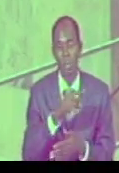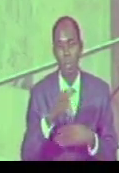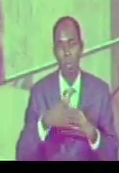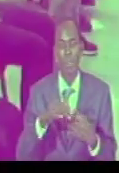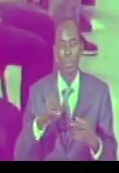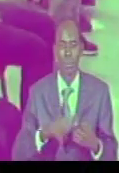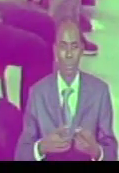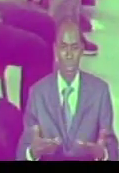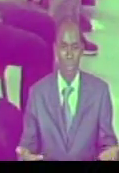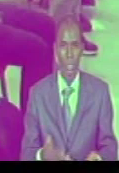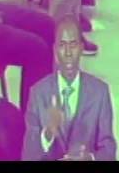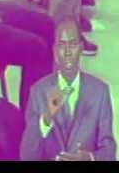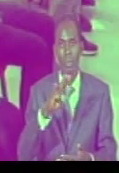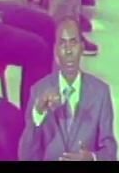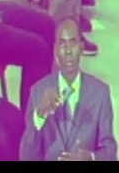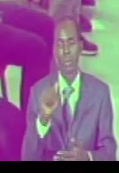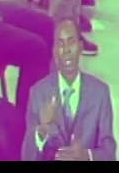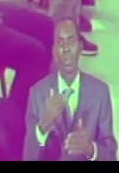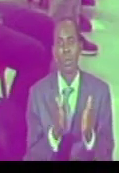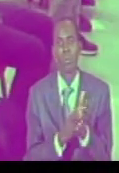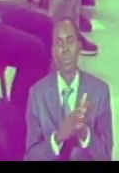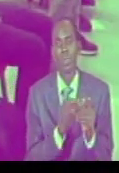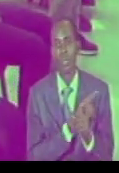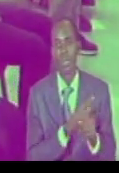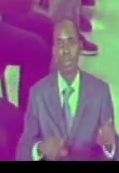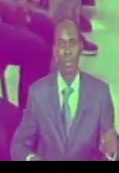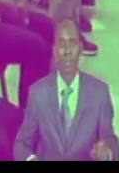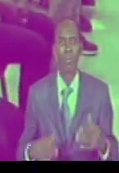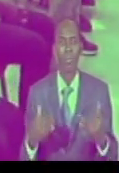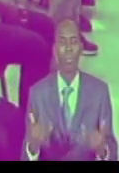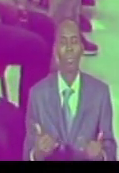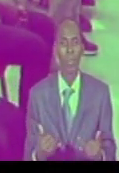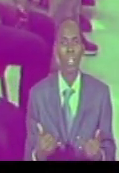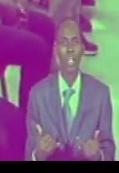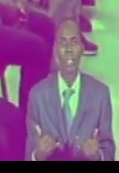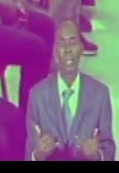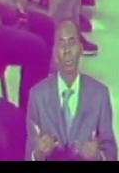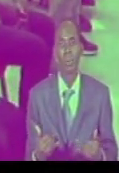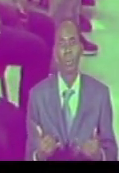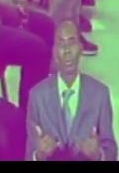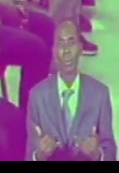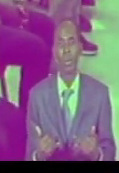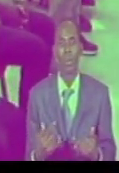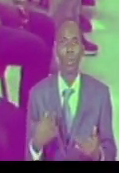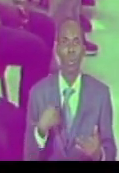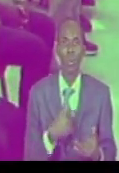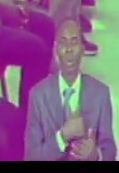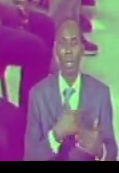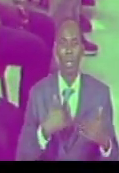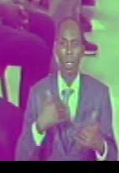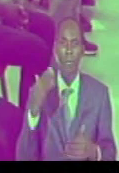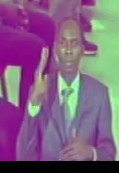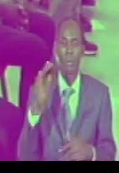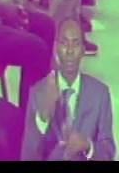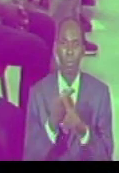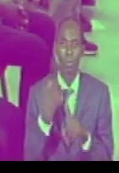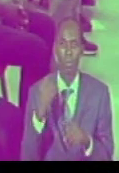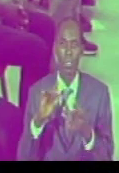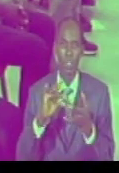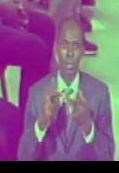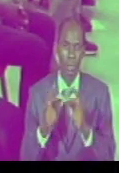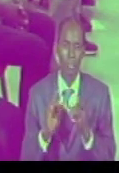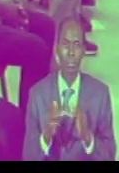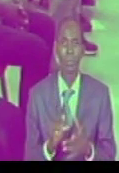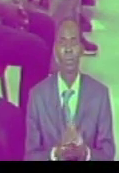Lord. Hallelujah. We have online now. This will be the last one. Then we have online testimony. The choir should come